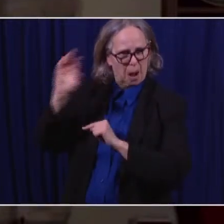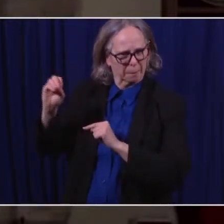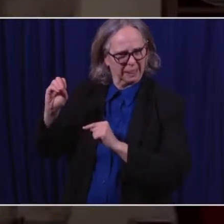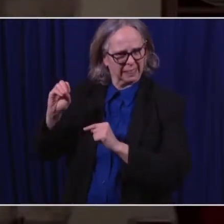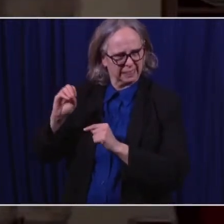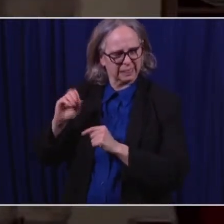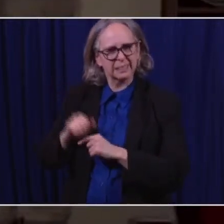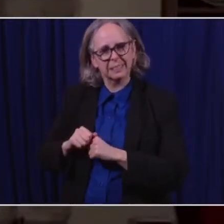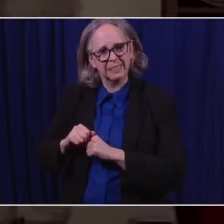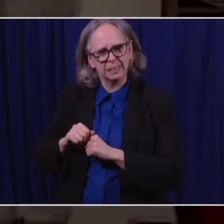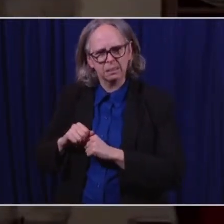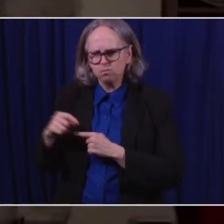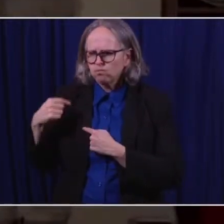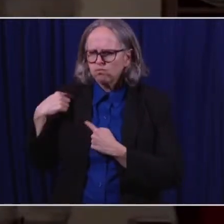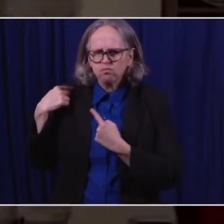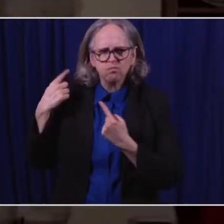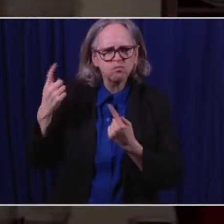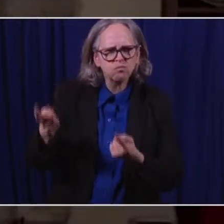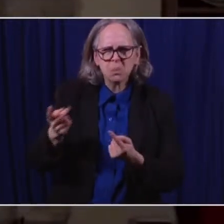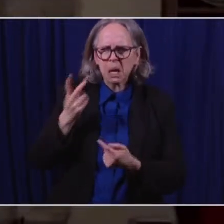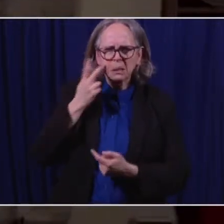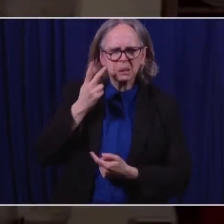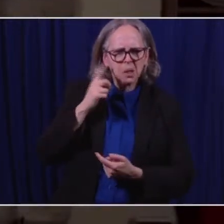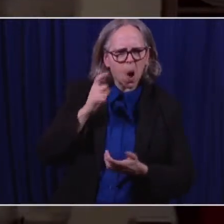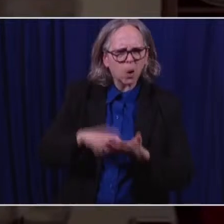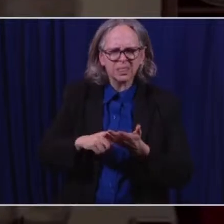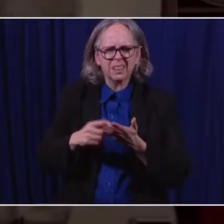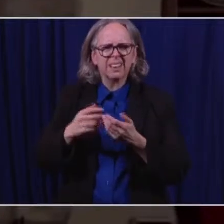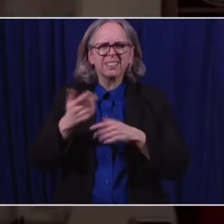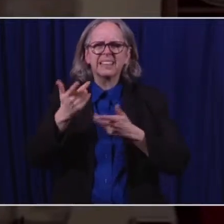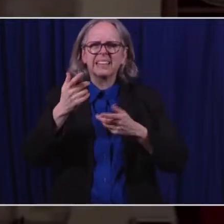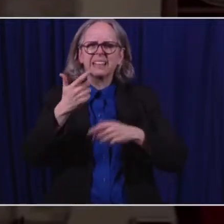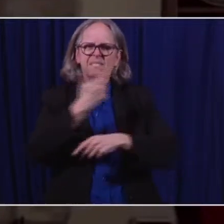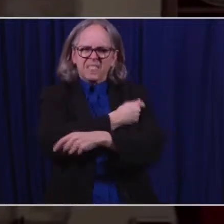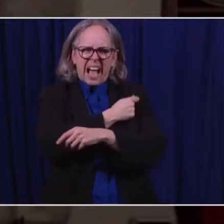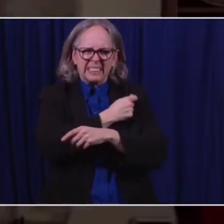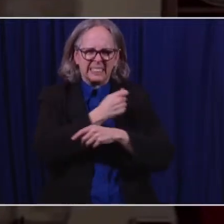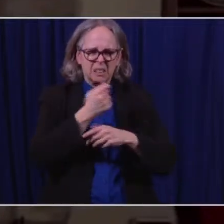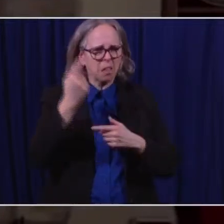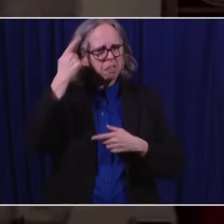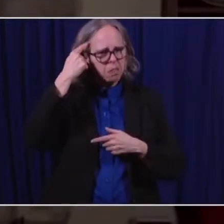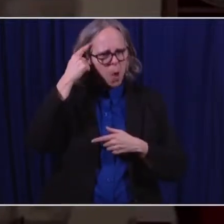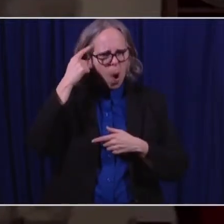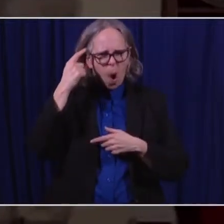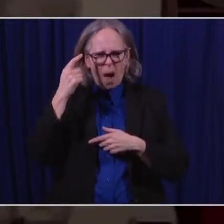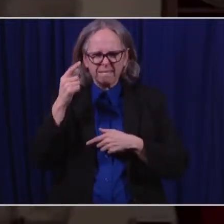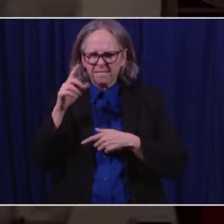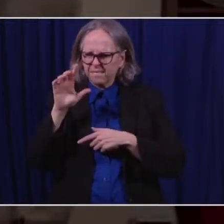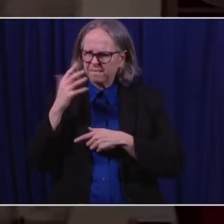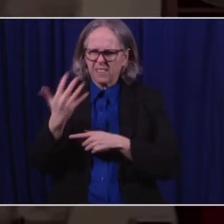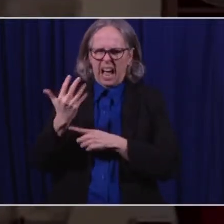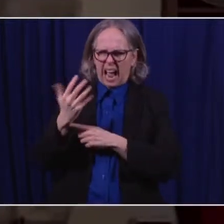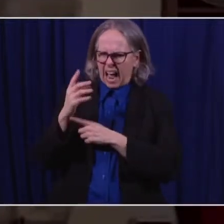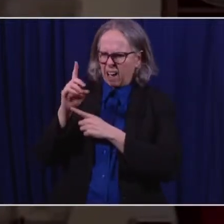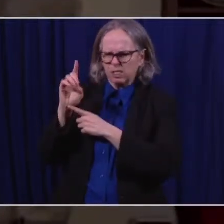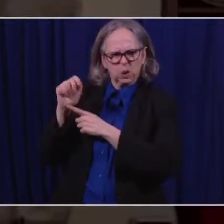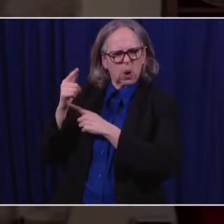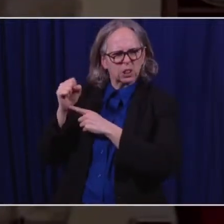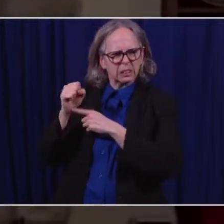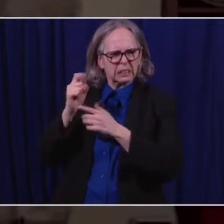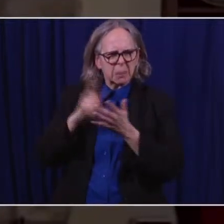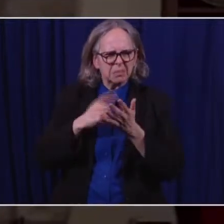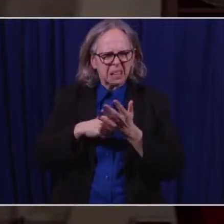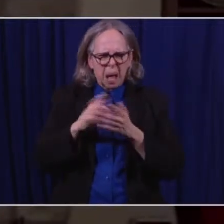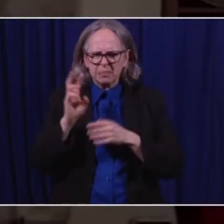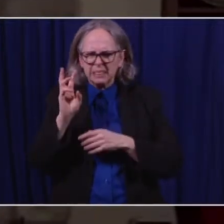shots, sometimes have been able to get 6 doses out of what we thought was going to be 5. And in some rare cases, they got